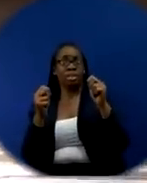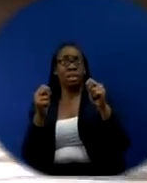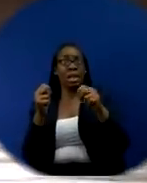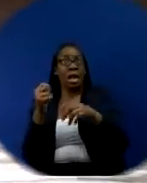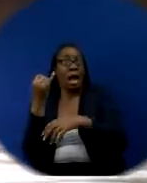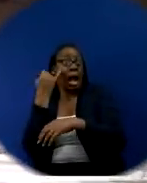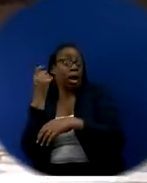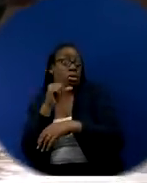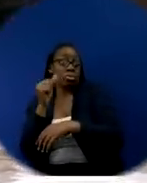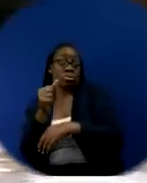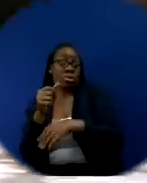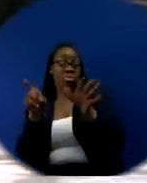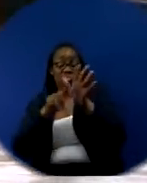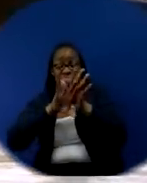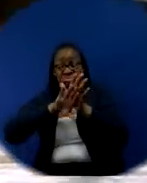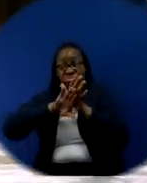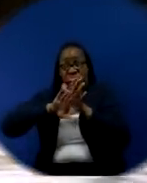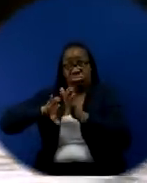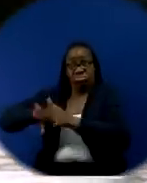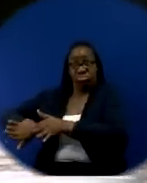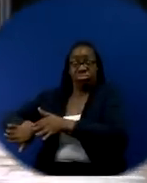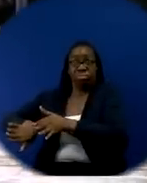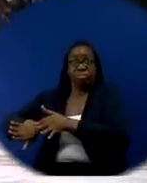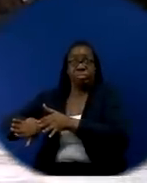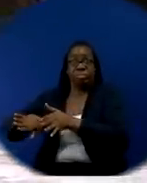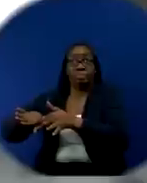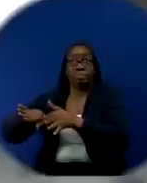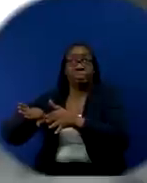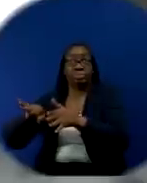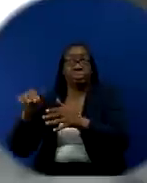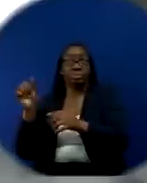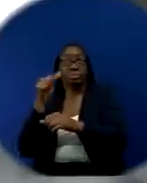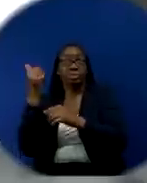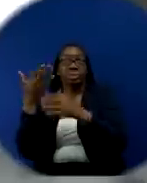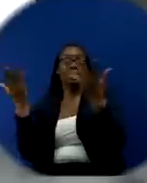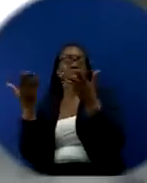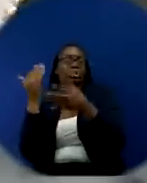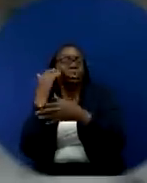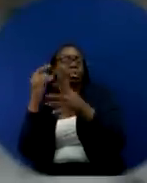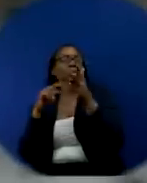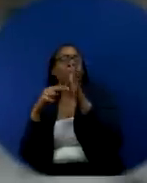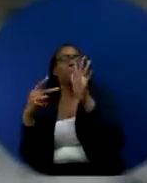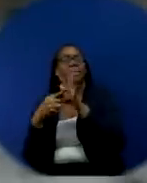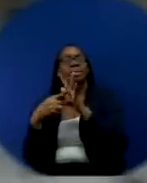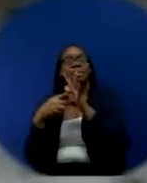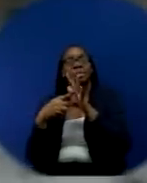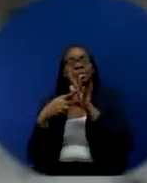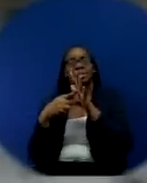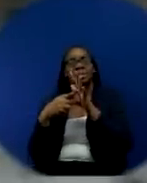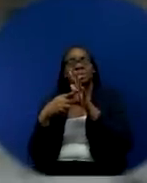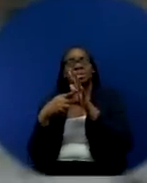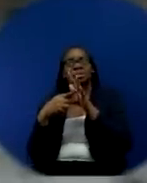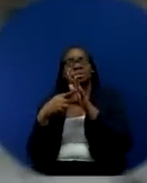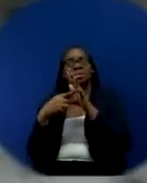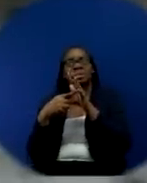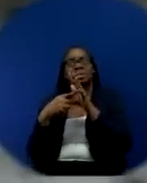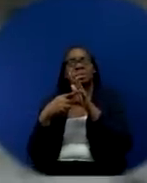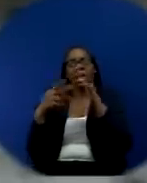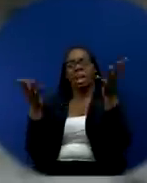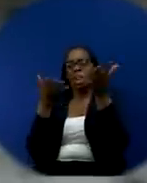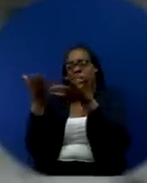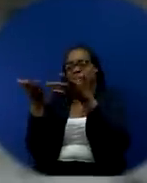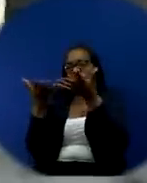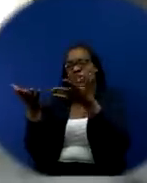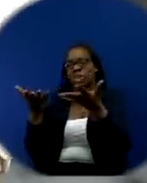been excluded from anything, but if there's anybody in here who knows what it means to be excluded from a certain